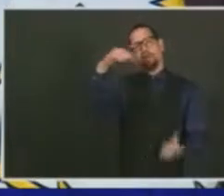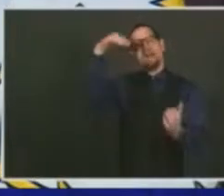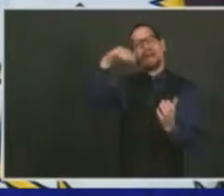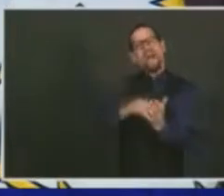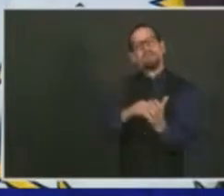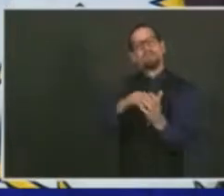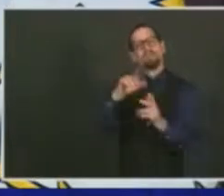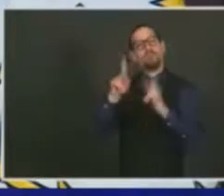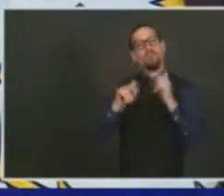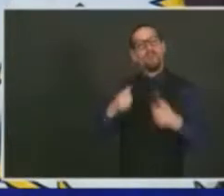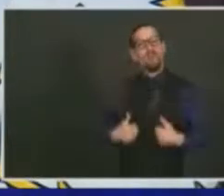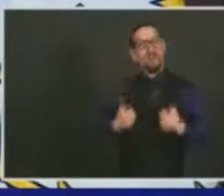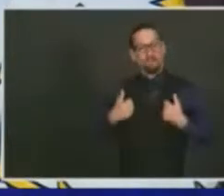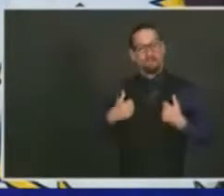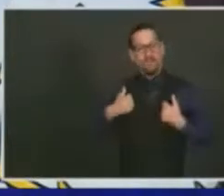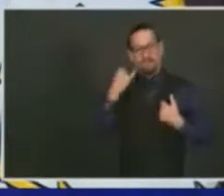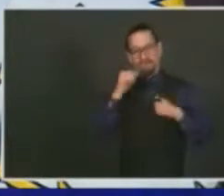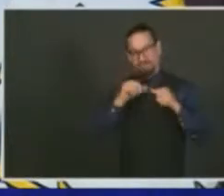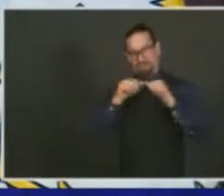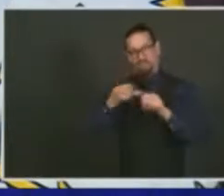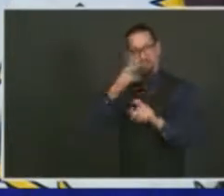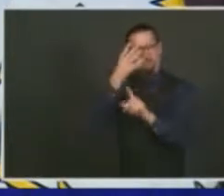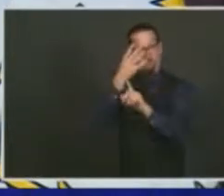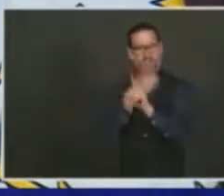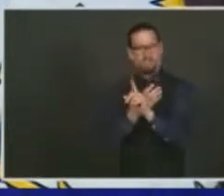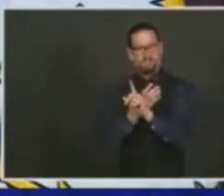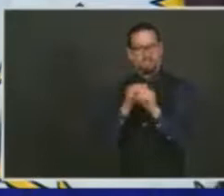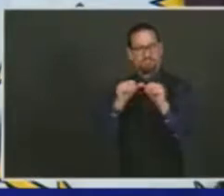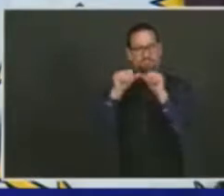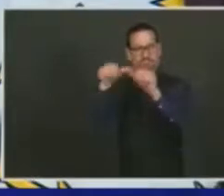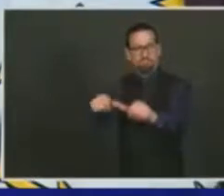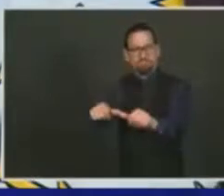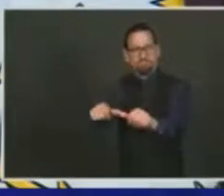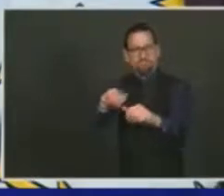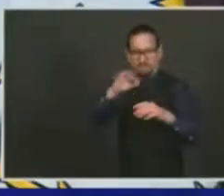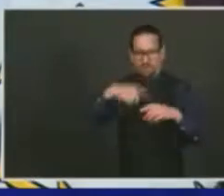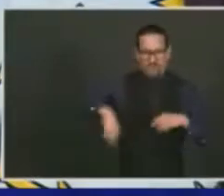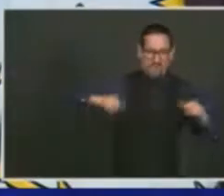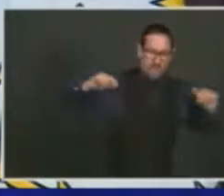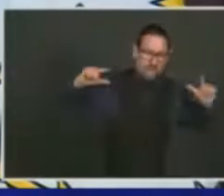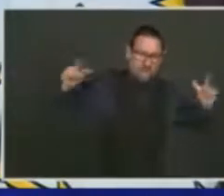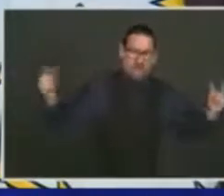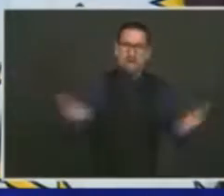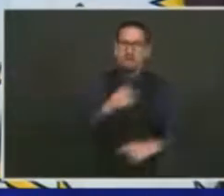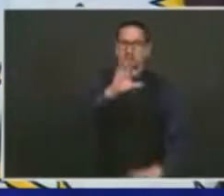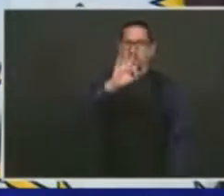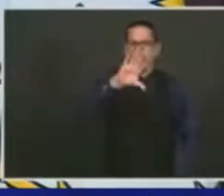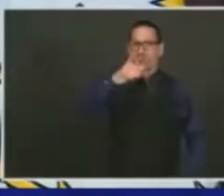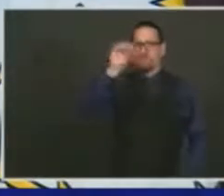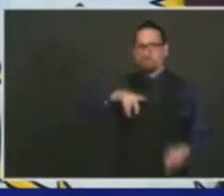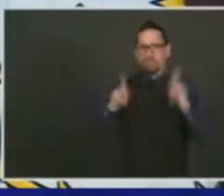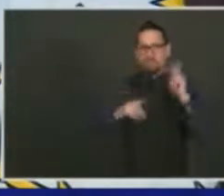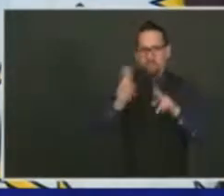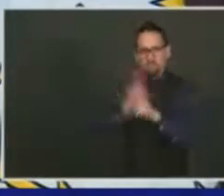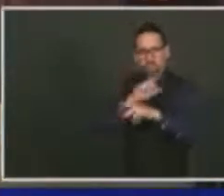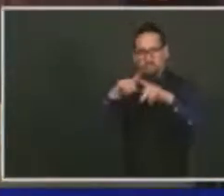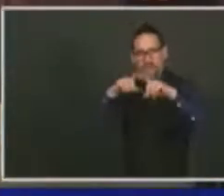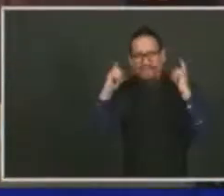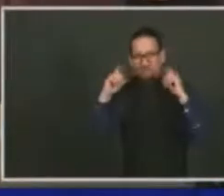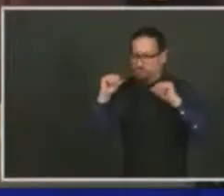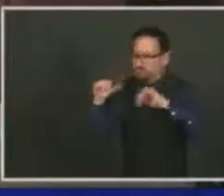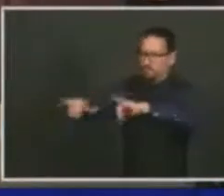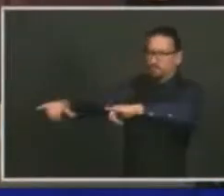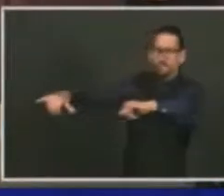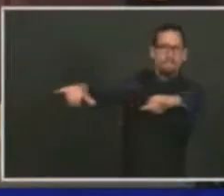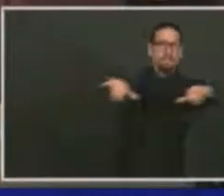So this is what I'm asking you to do. Dr. Alexander Scott talks frequently. She loves to, and she's great at it, talk